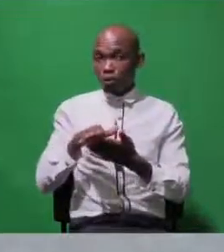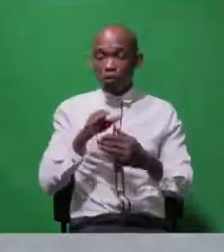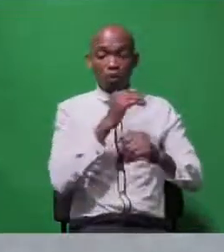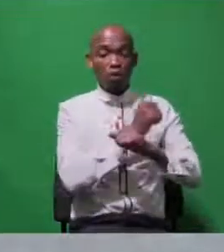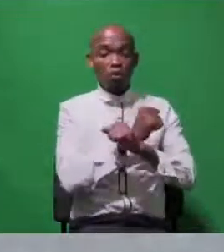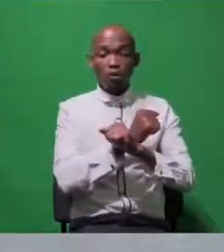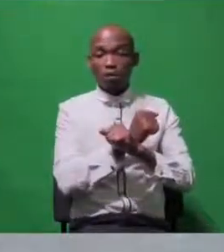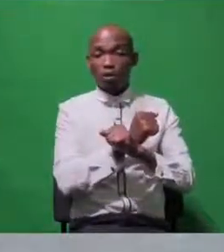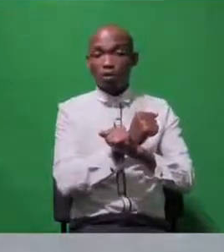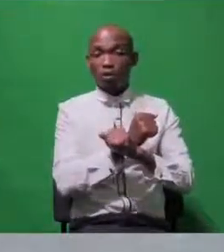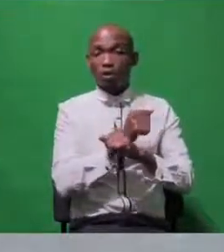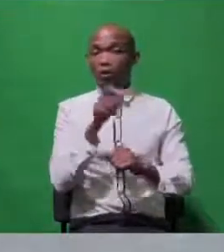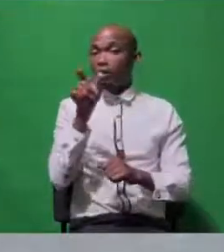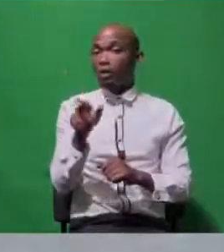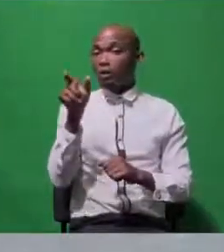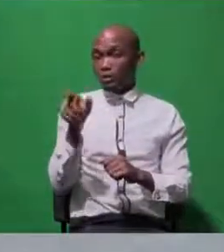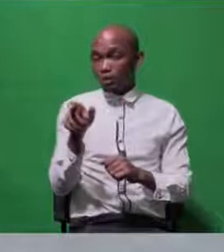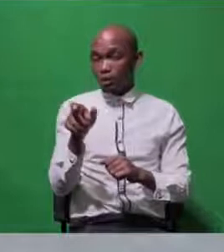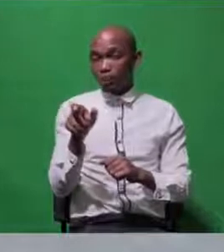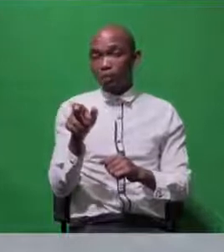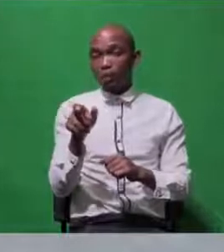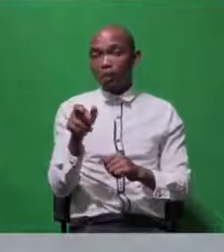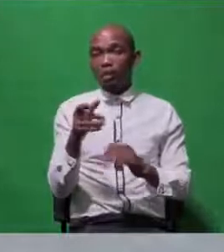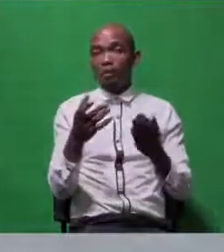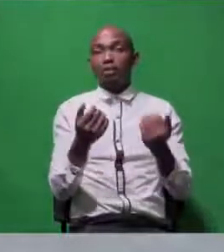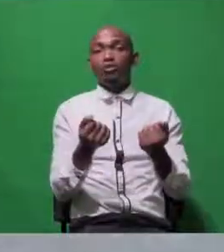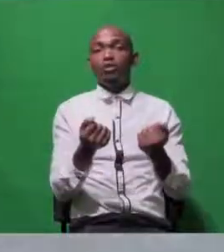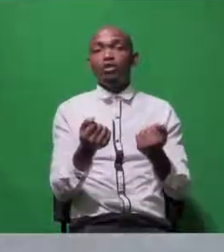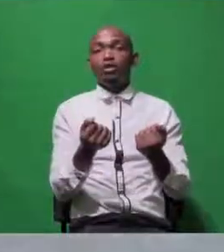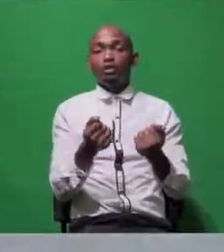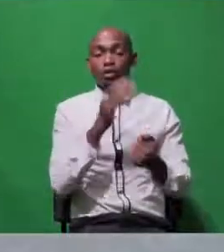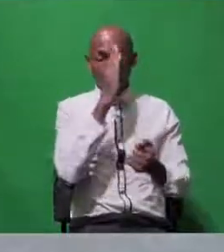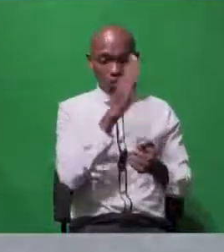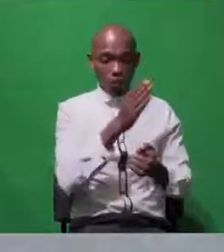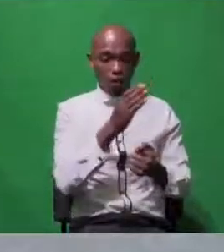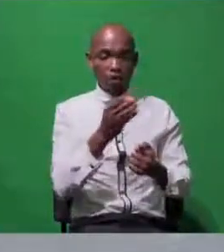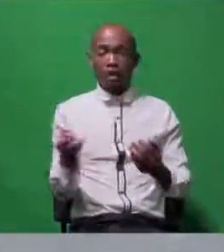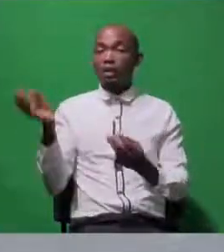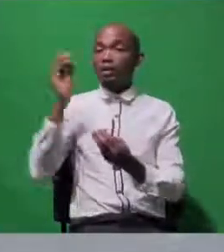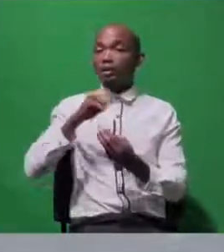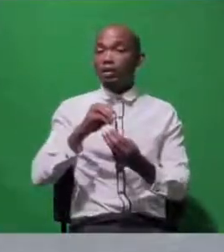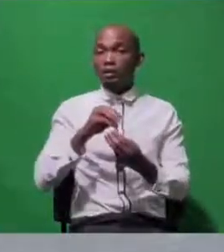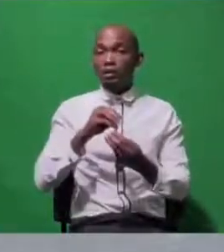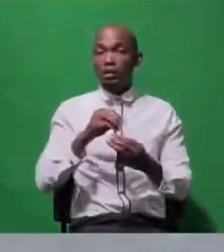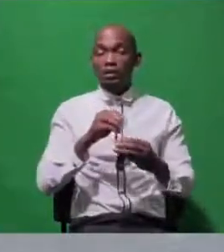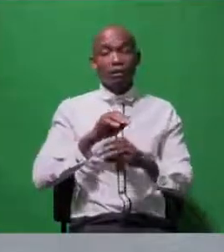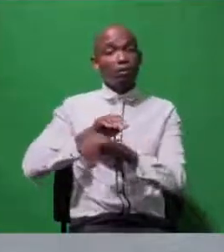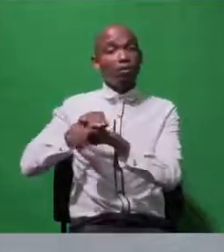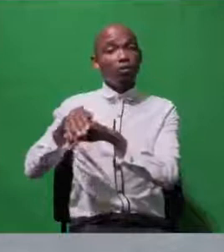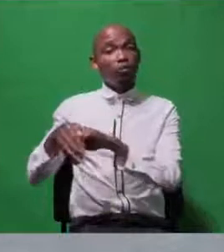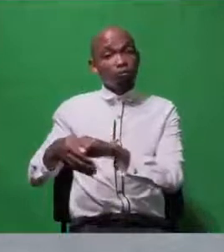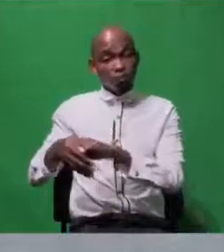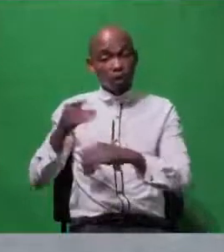colonialists to consolidate and accelerate the exploitation